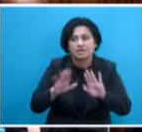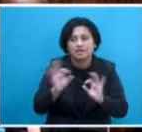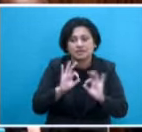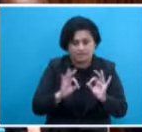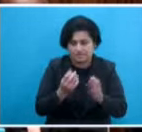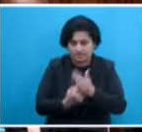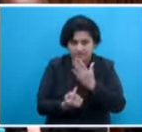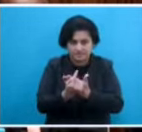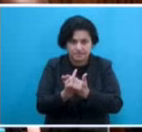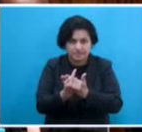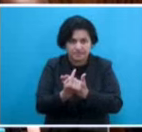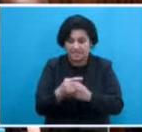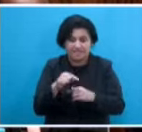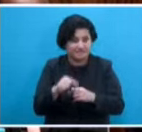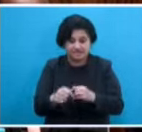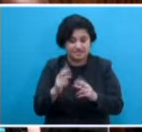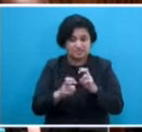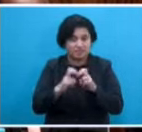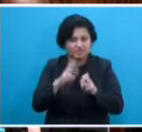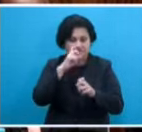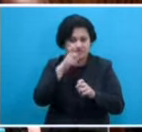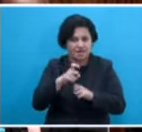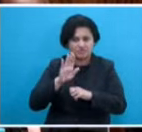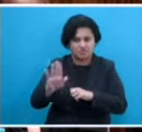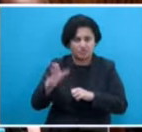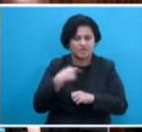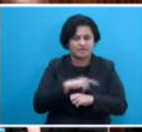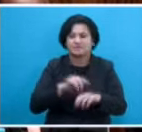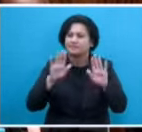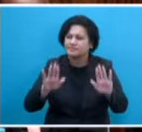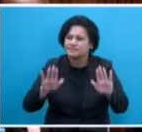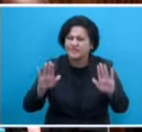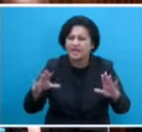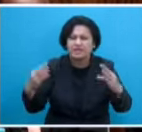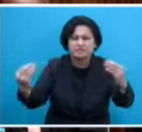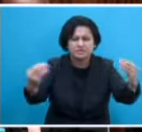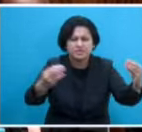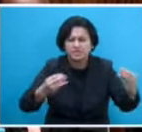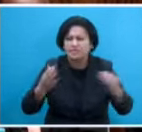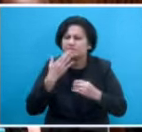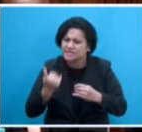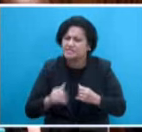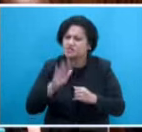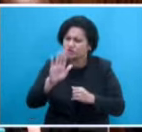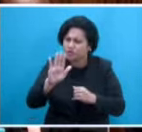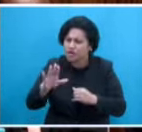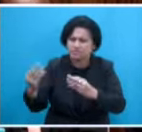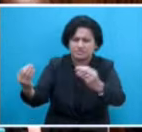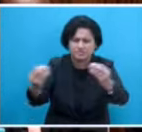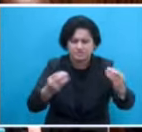But this problem will not stop us. It will not deter us. Honourable members, stop carrying out a conversation with someone